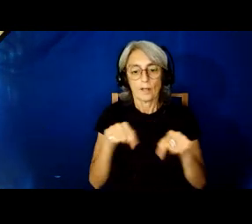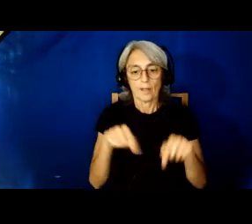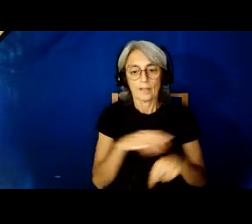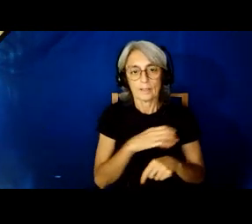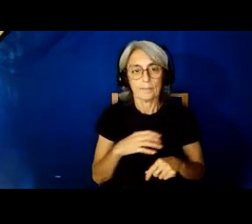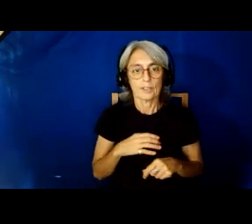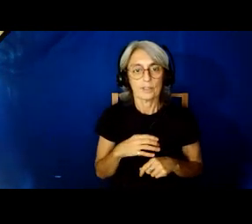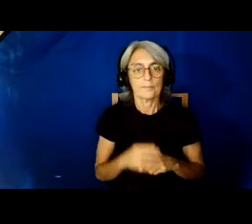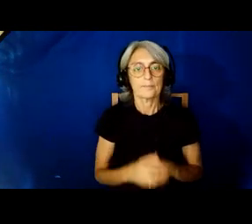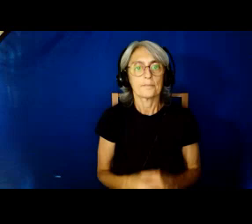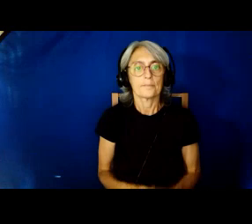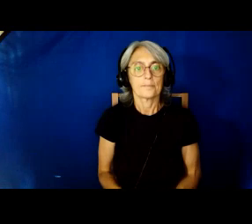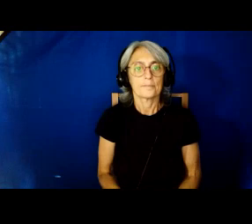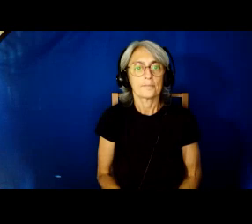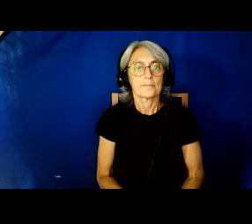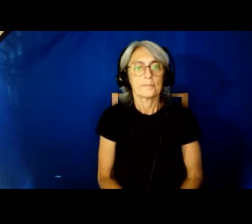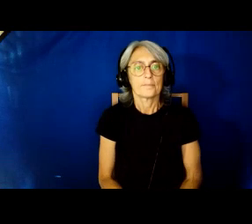well. And